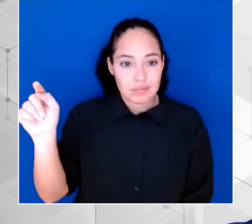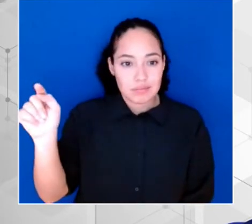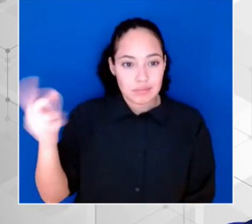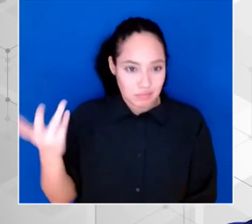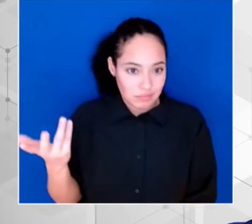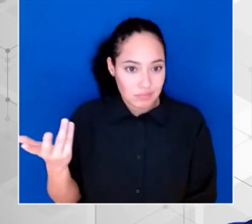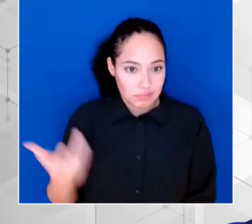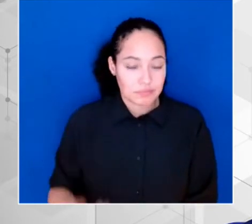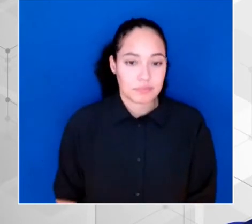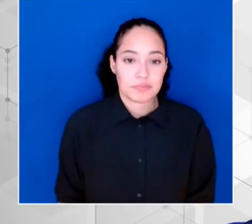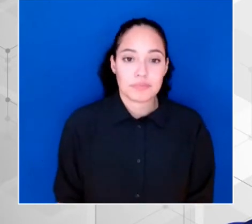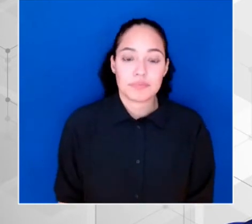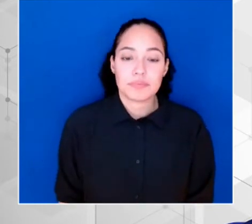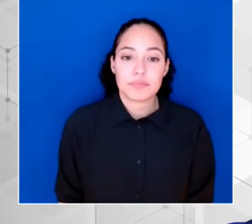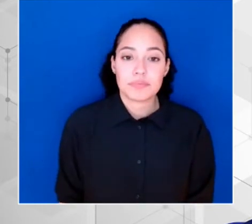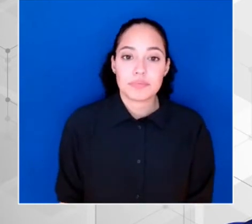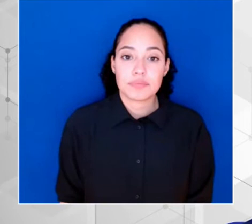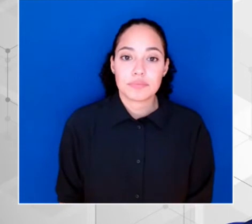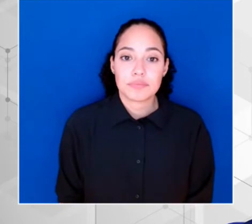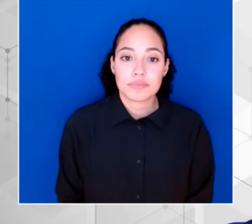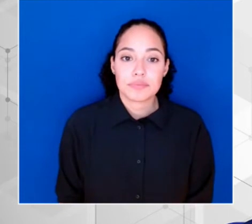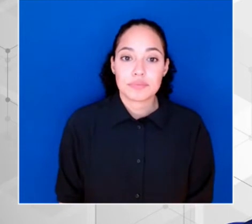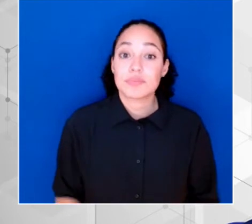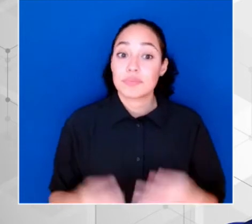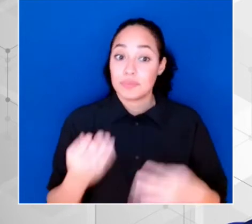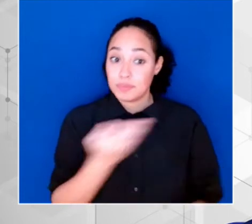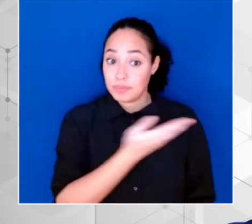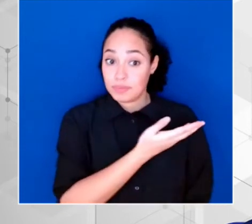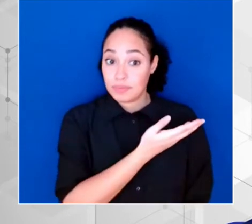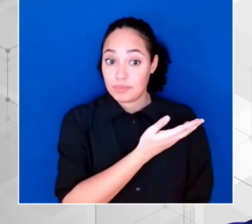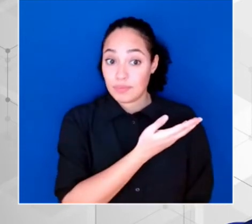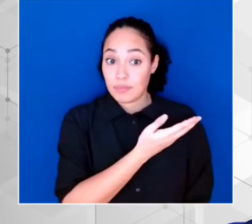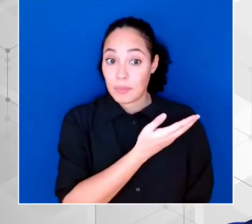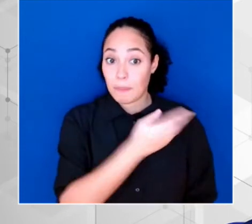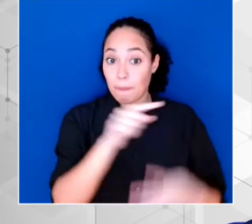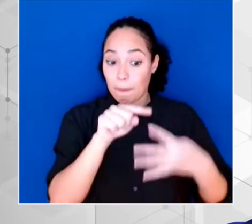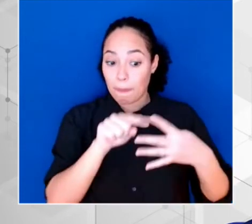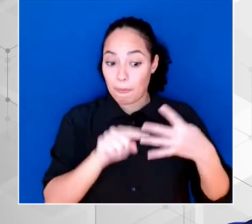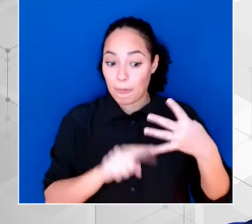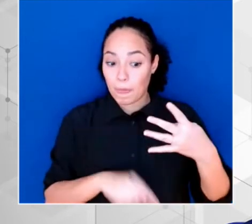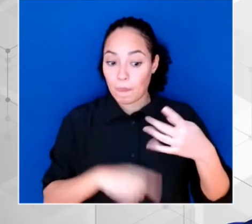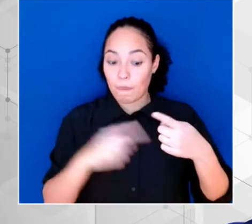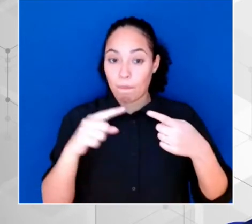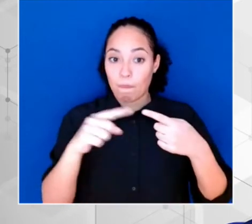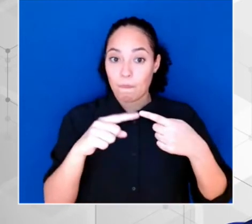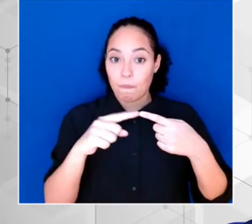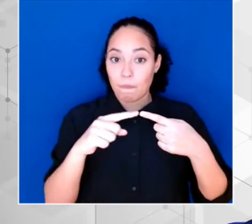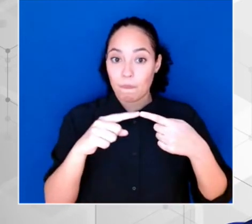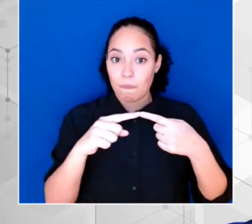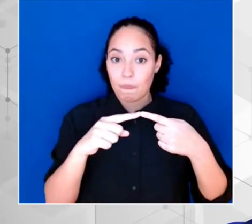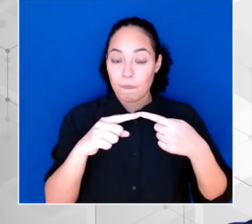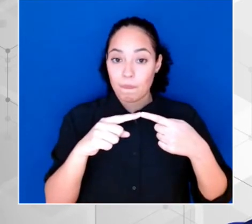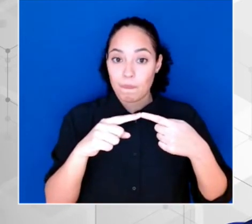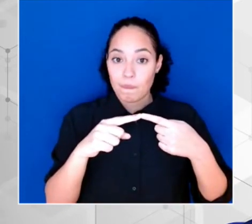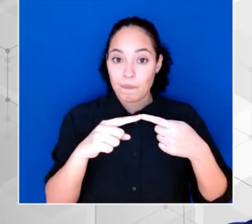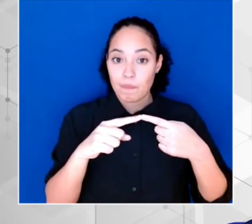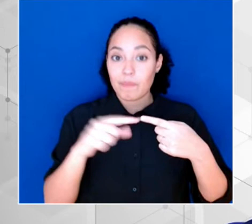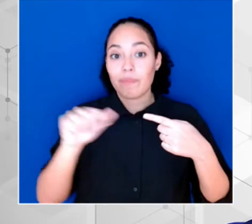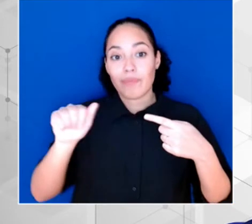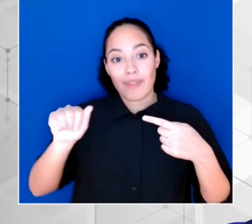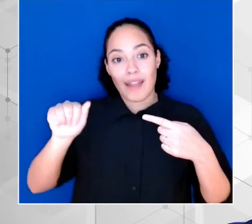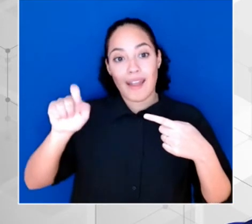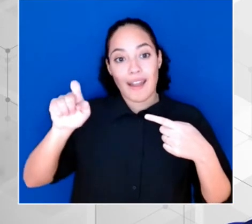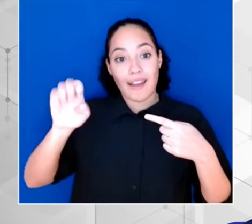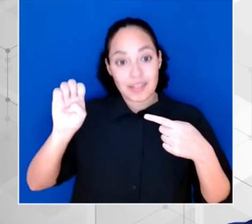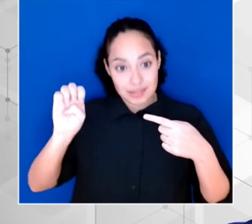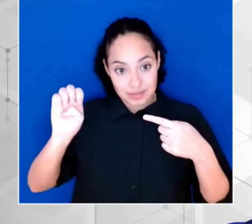manually. So the first one, again, back to our beloved Axe engine by DQ.